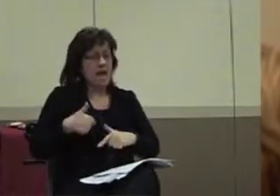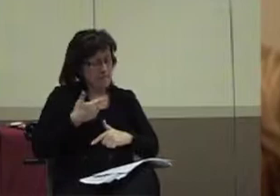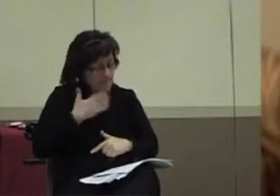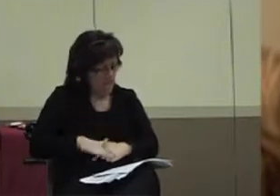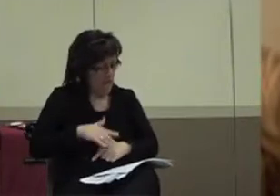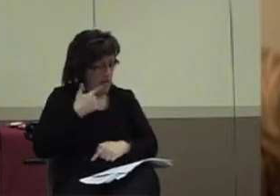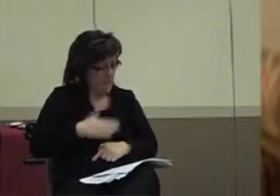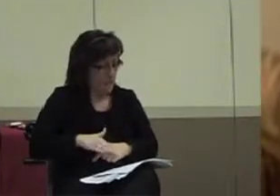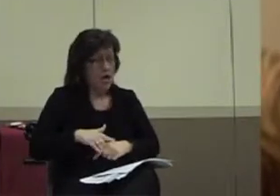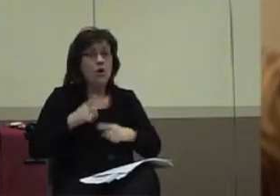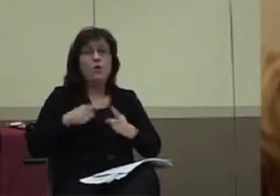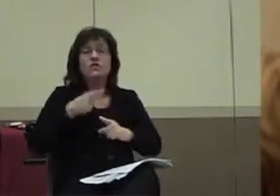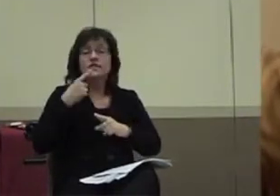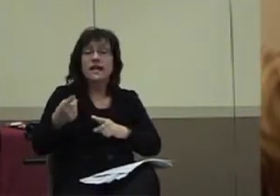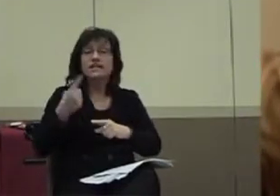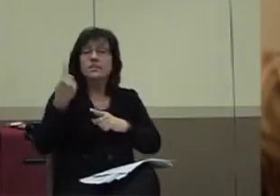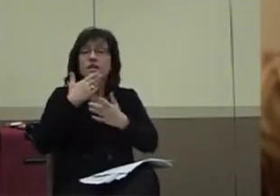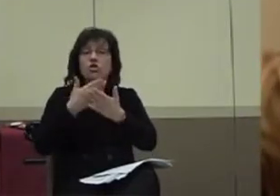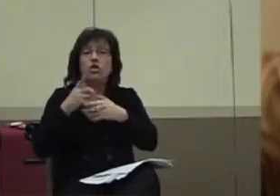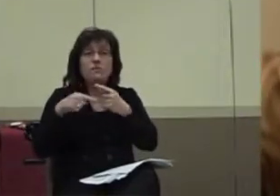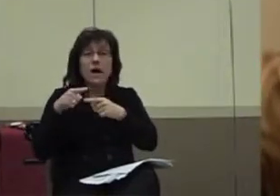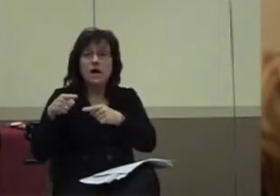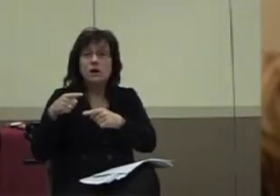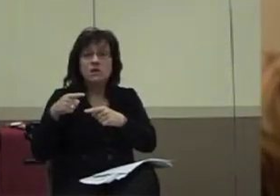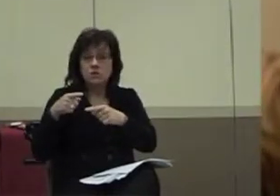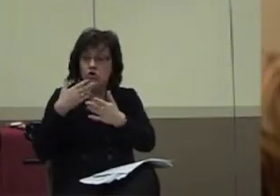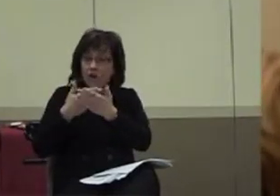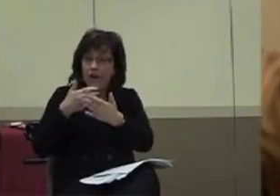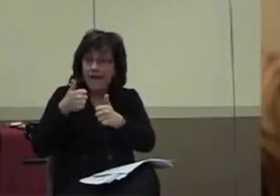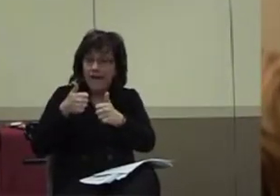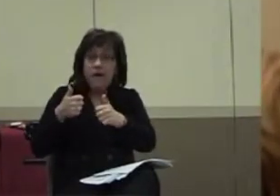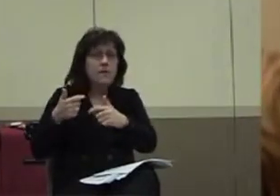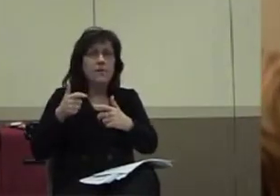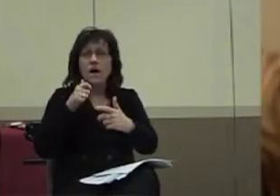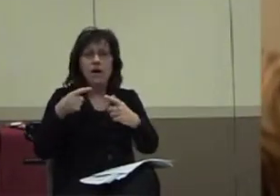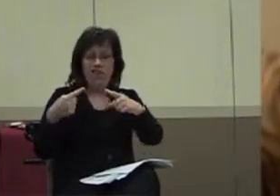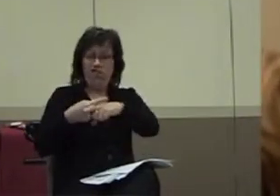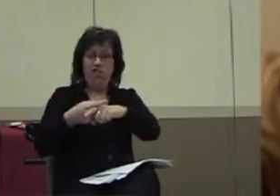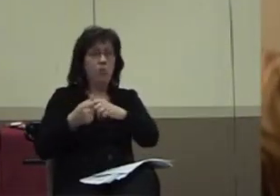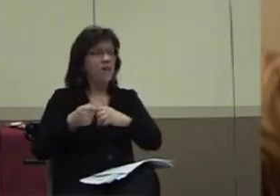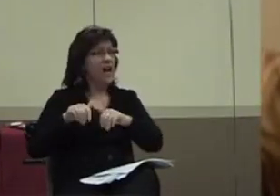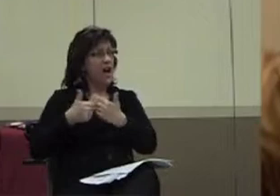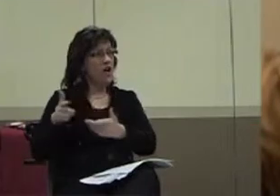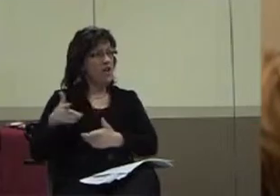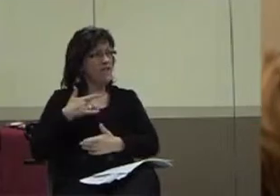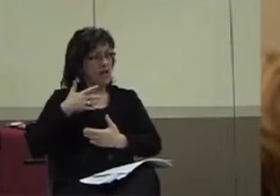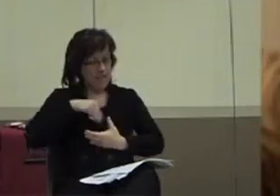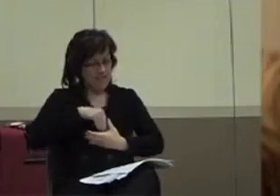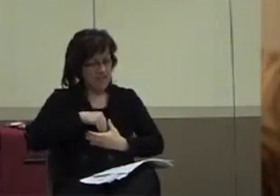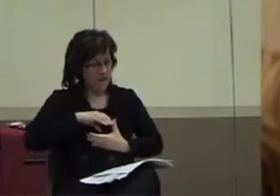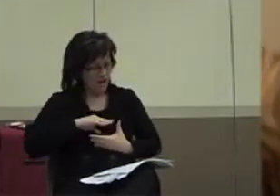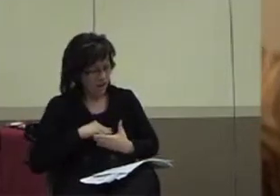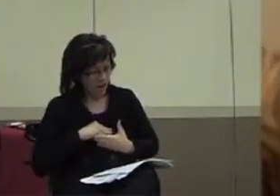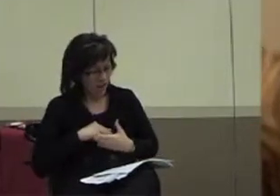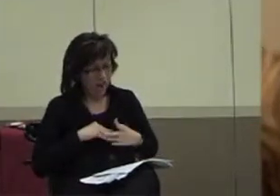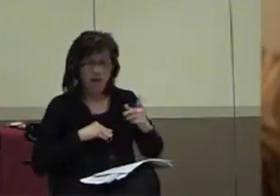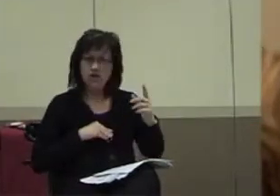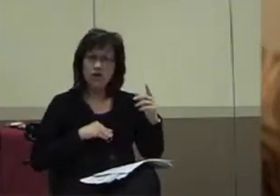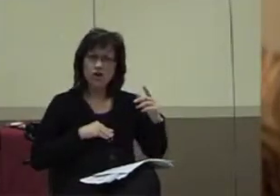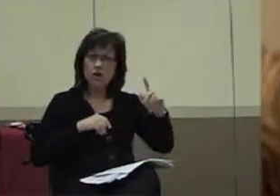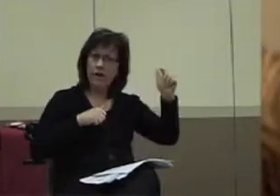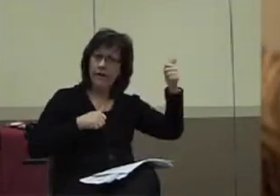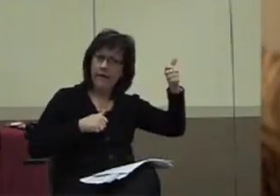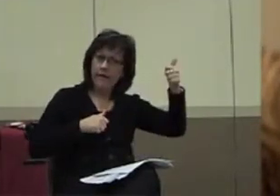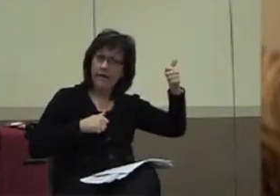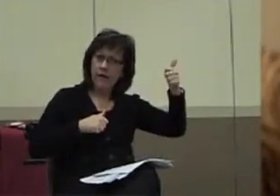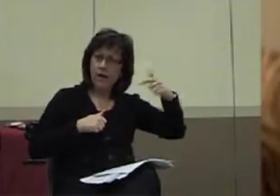them, that does not match how they feel on the inside about themselves. So they have to have a behavior to make themselves